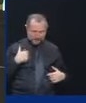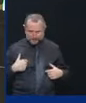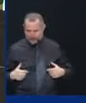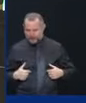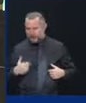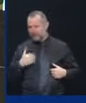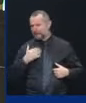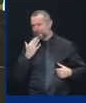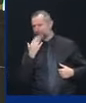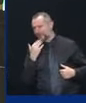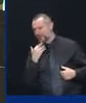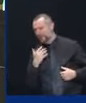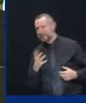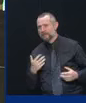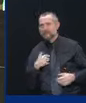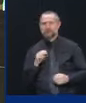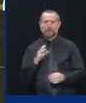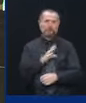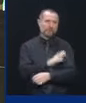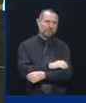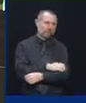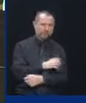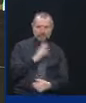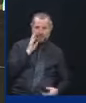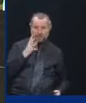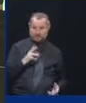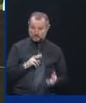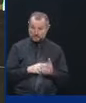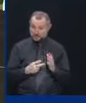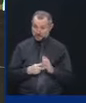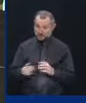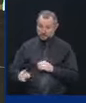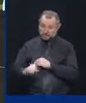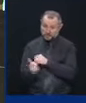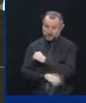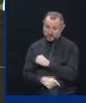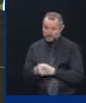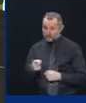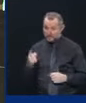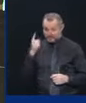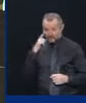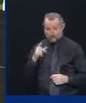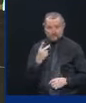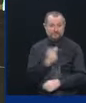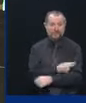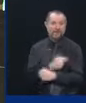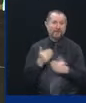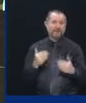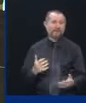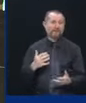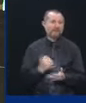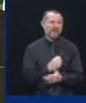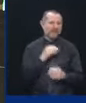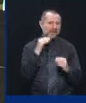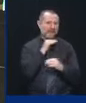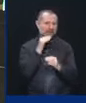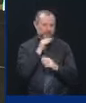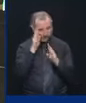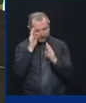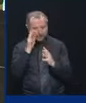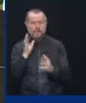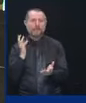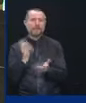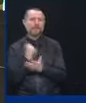high blood pressure, would that individual face any consequences for getting the vaccine under false